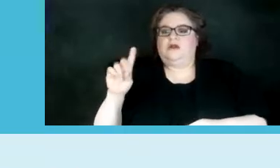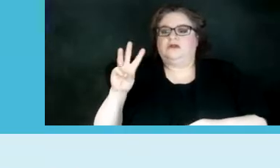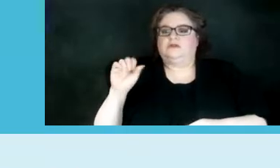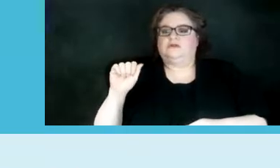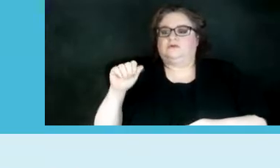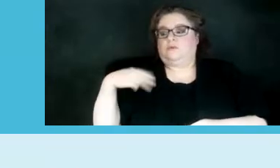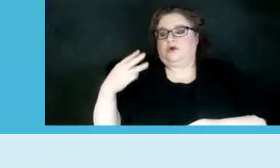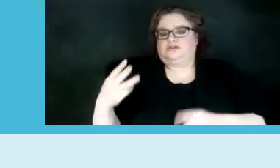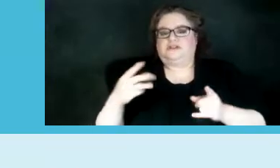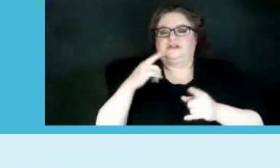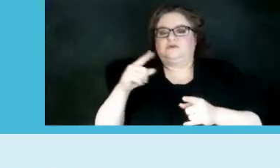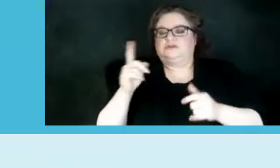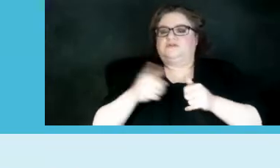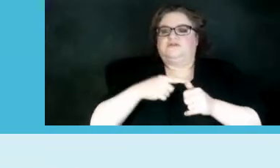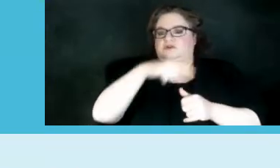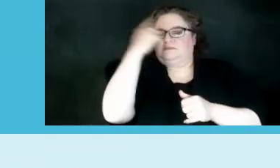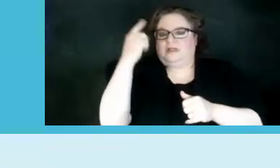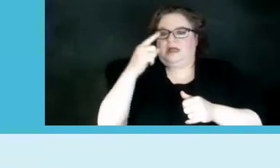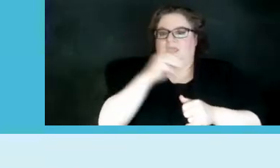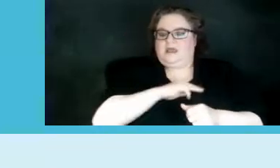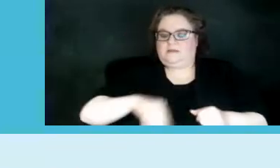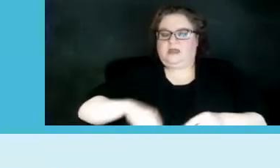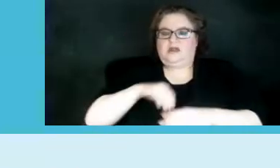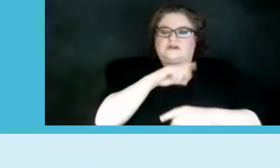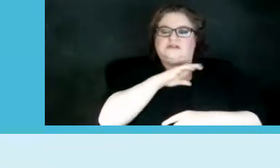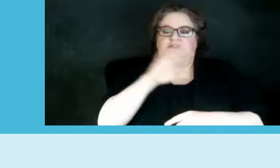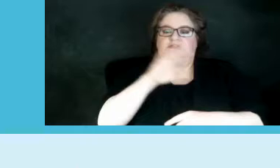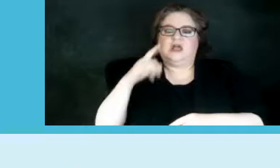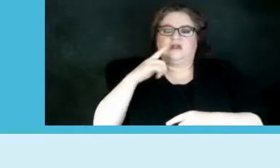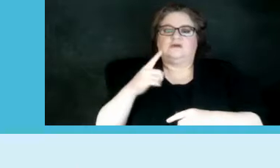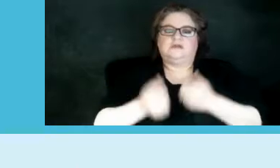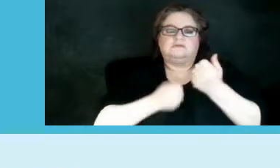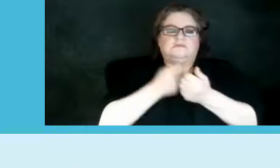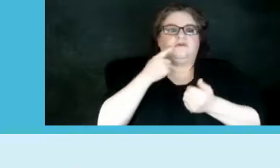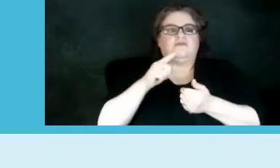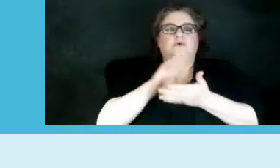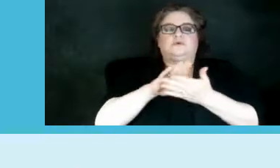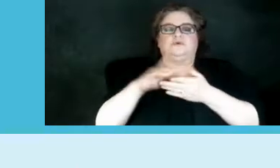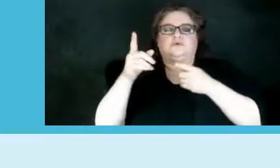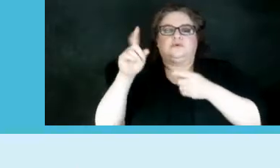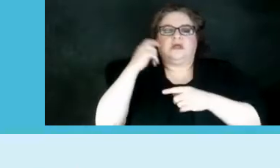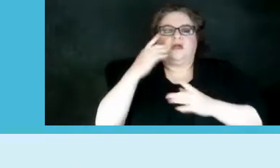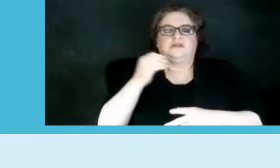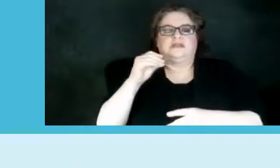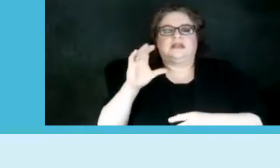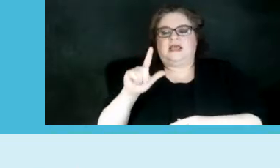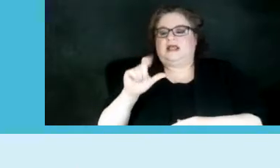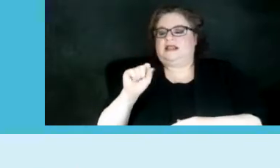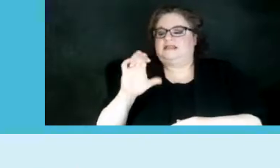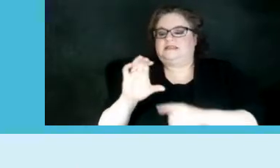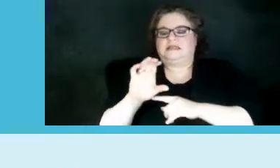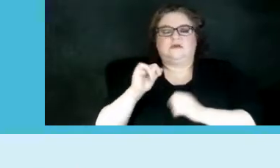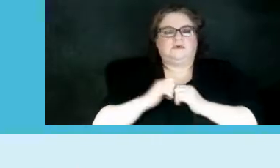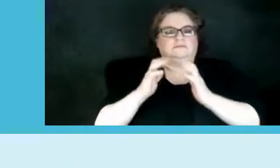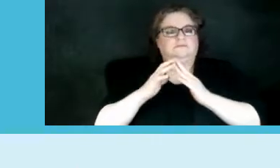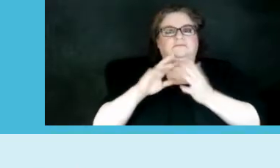mayor of Chicago. He was an advocate for democratic school governance, and LSCs were created with the intent